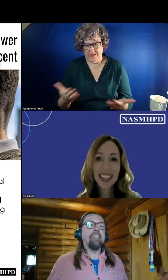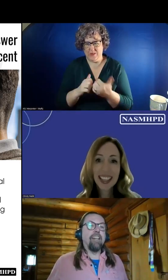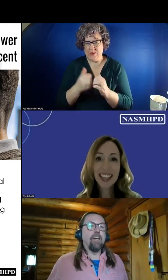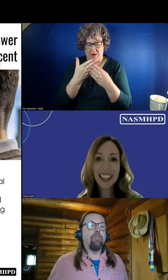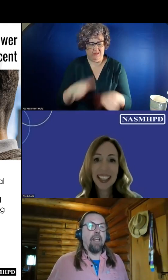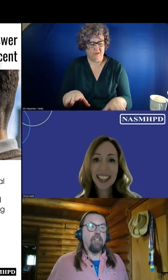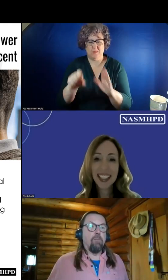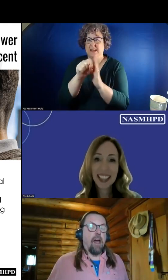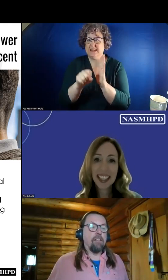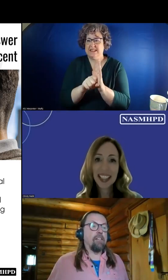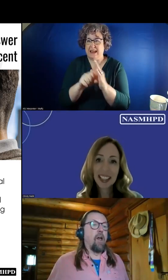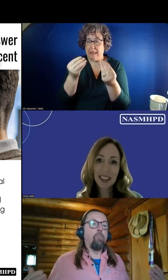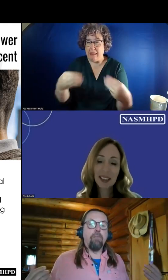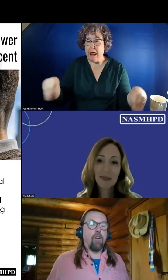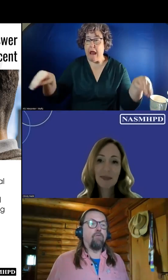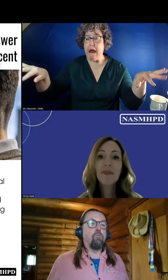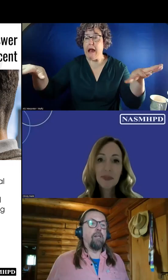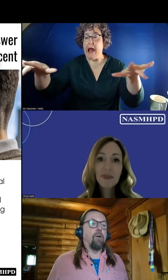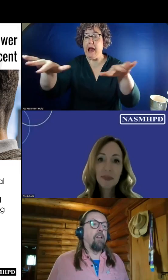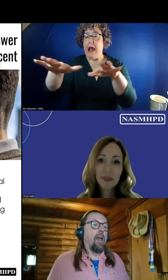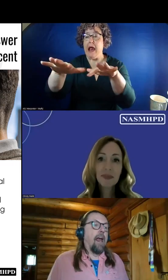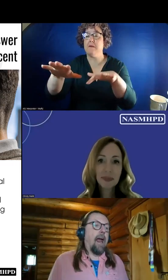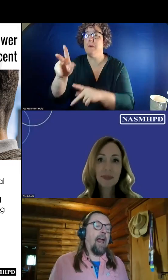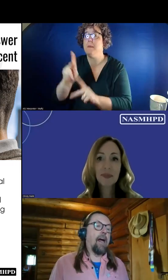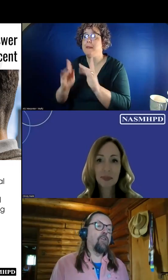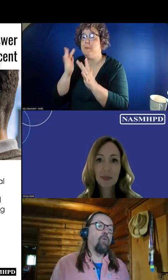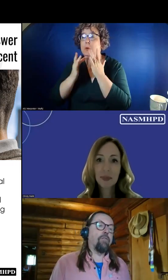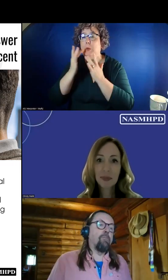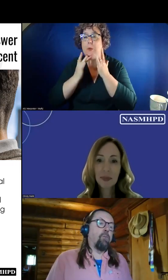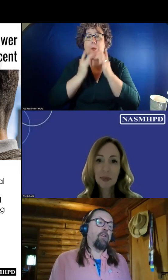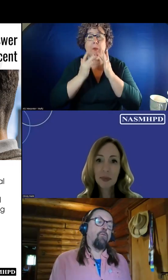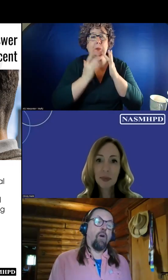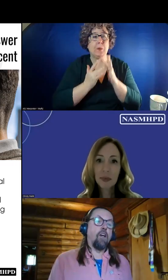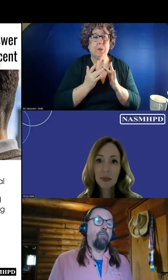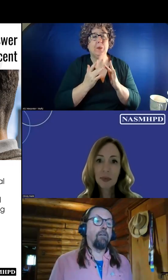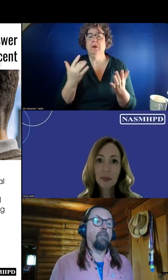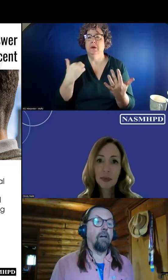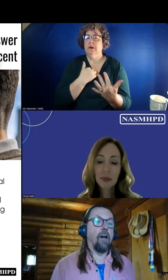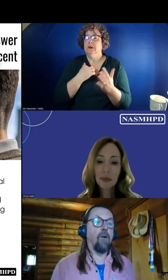state that has a lot of land mass but very few people? And we've come up with